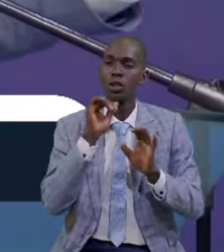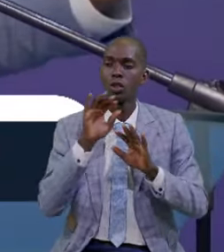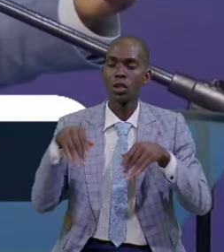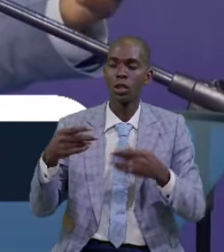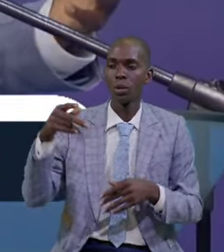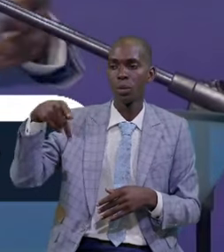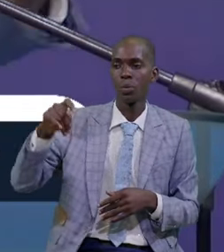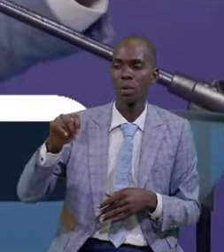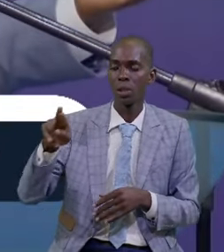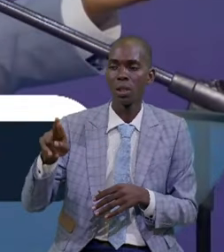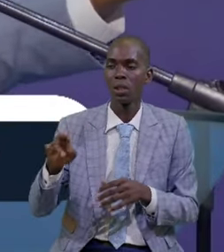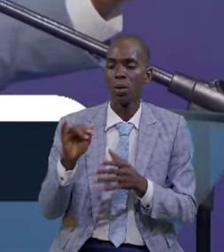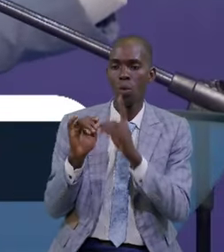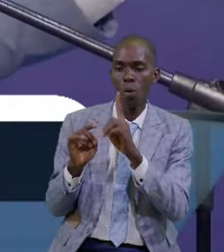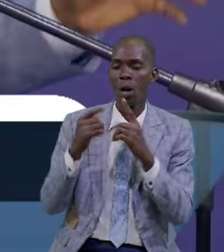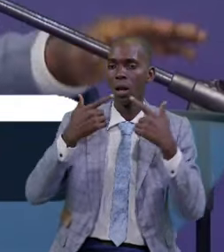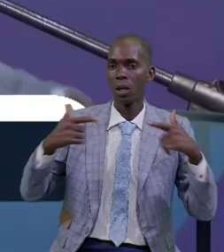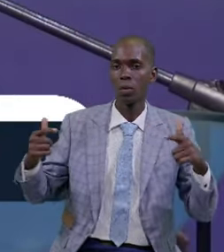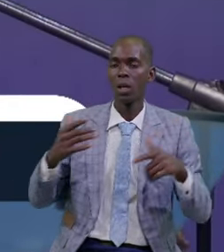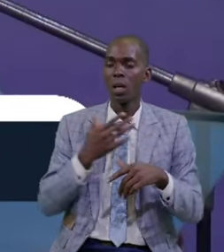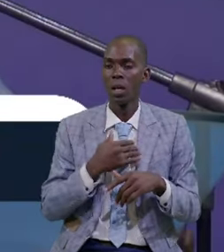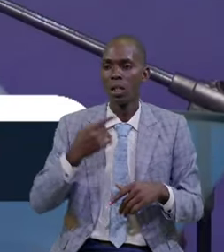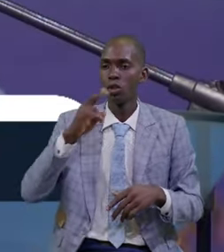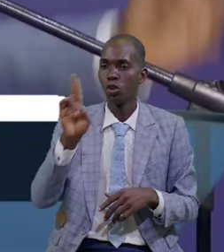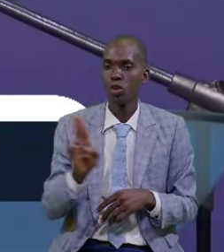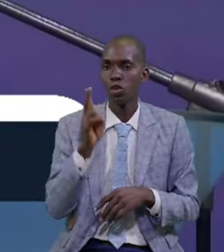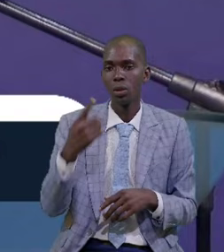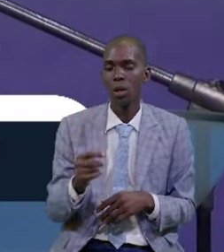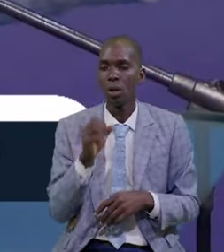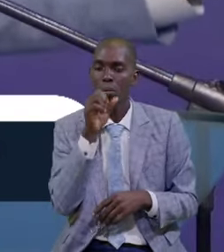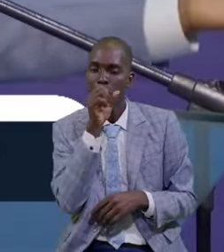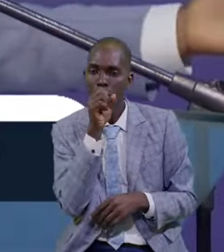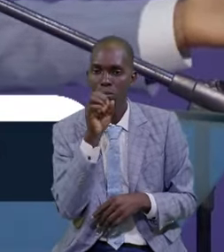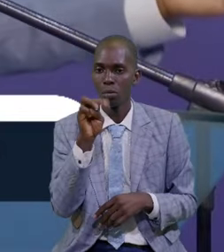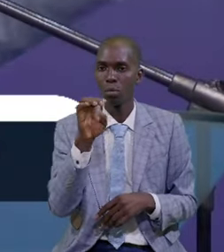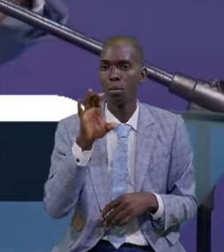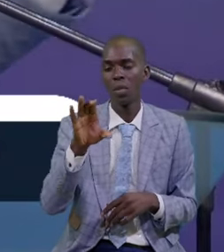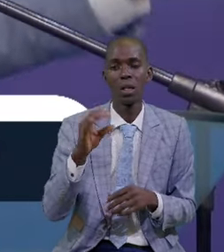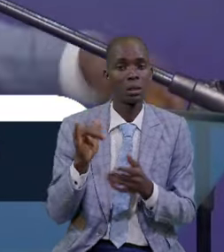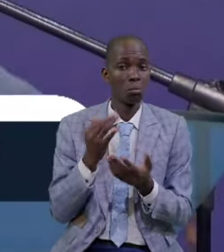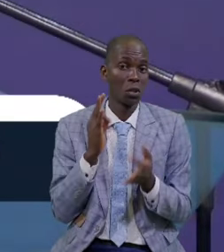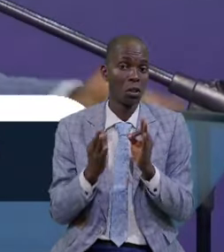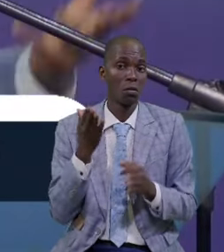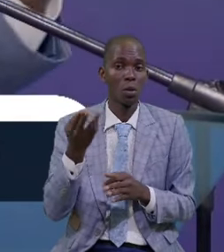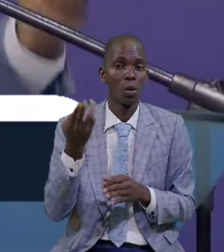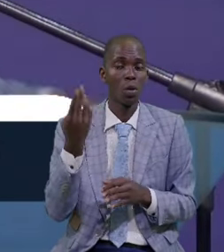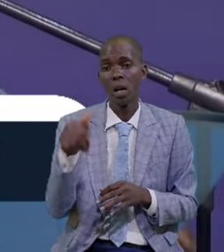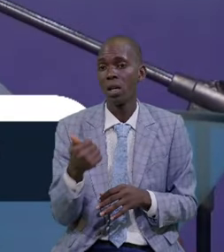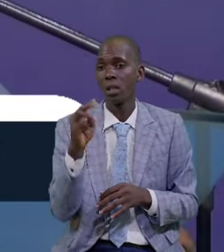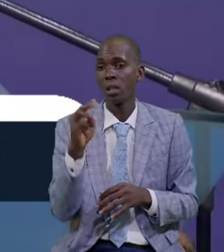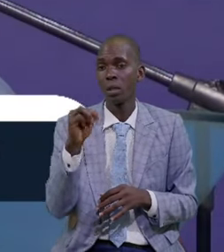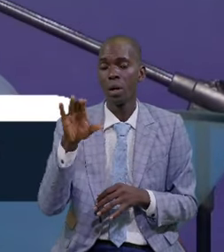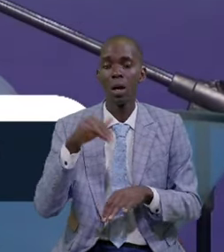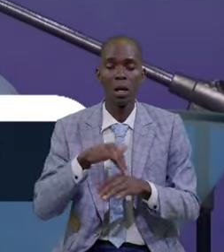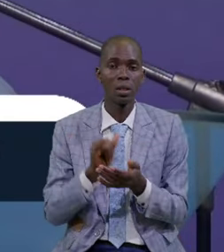spoke it over the microphone, if there was any microphone, and all the other 119 picked it